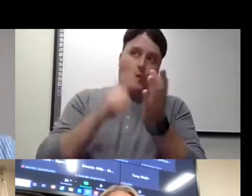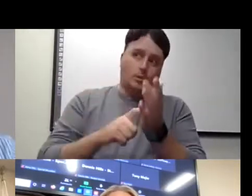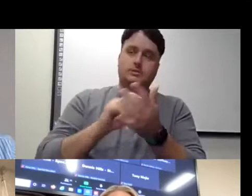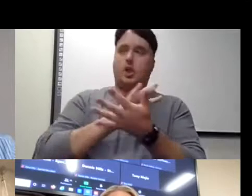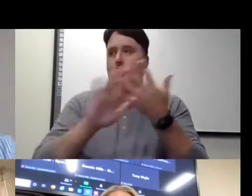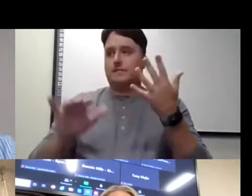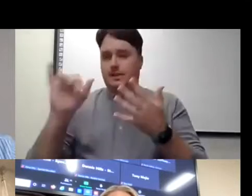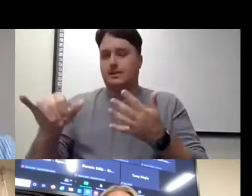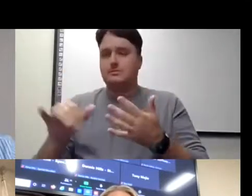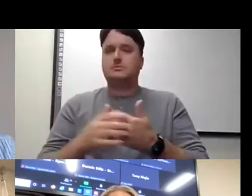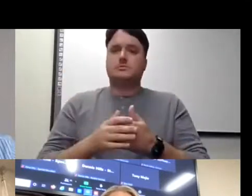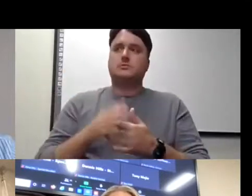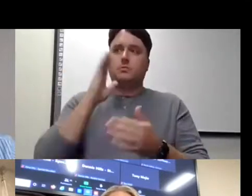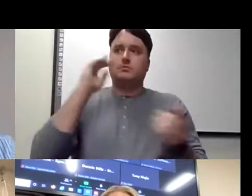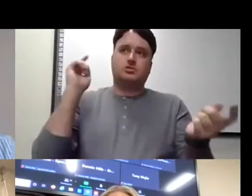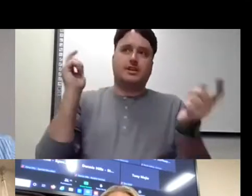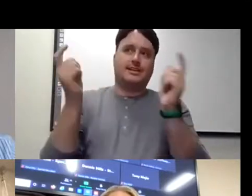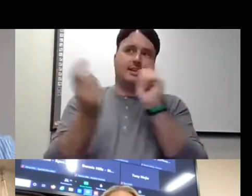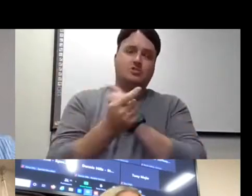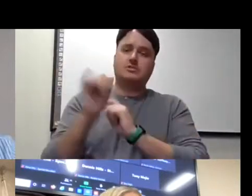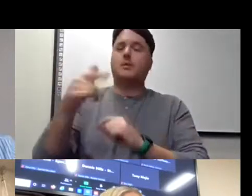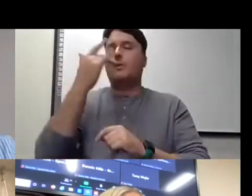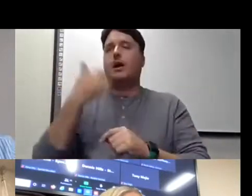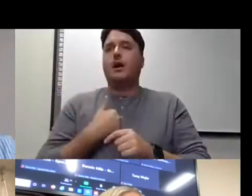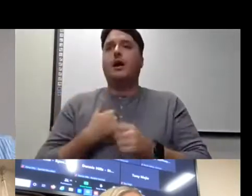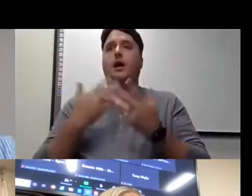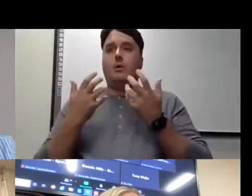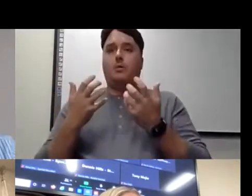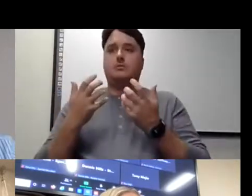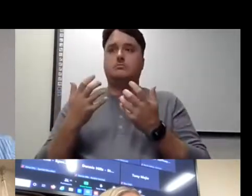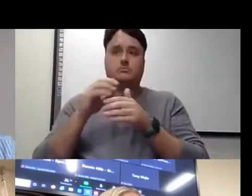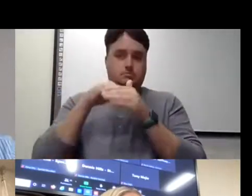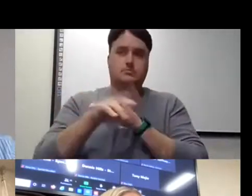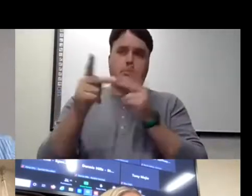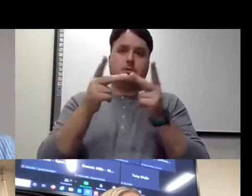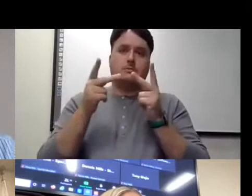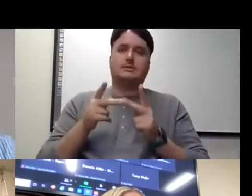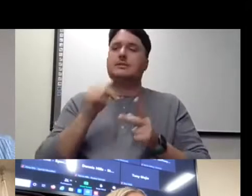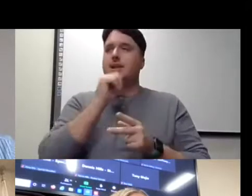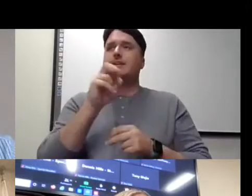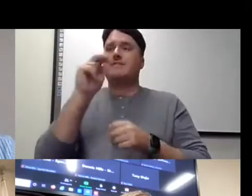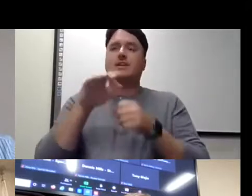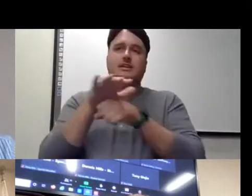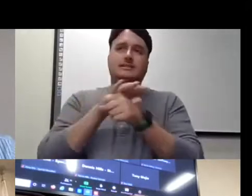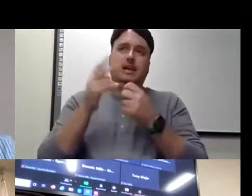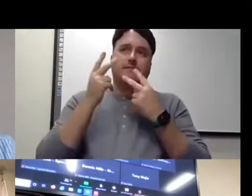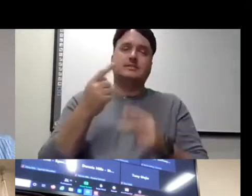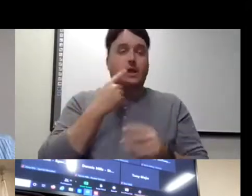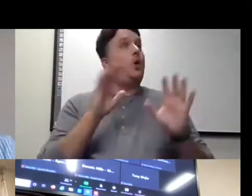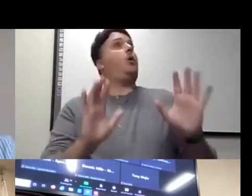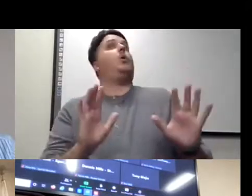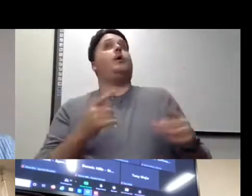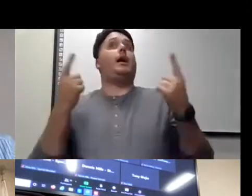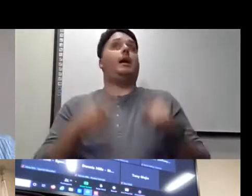that to know like, hey, it's going to be changing. And because I would love for us to get to a place where it's not even like only on site visits, right? It's like, oh, I happen to be by